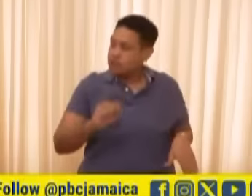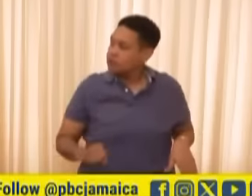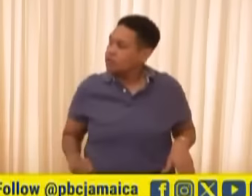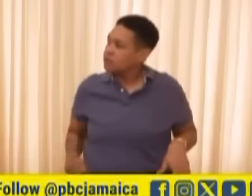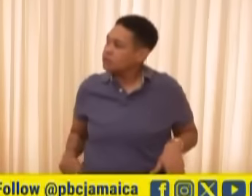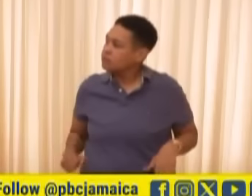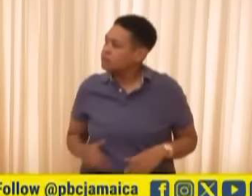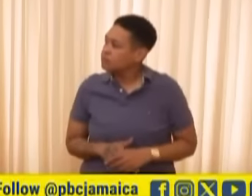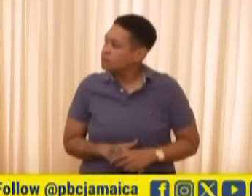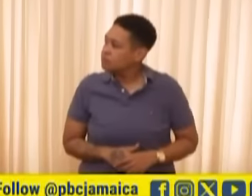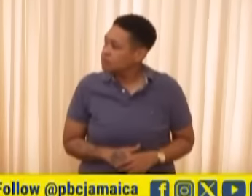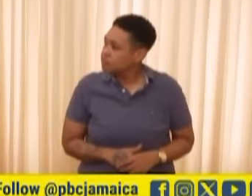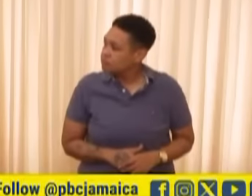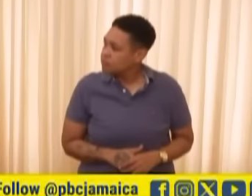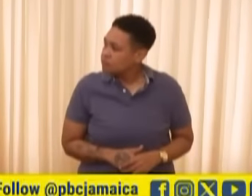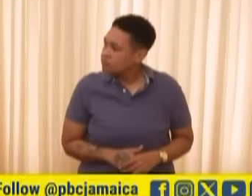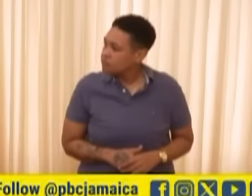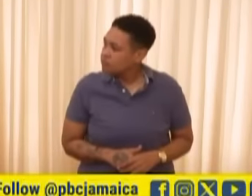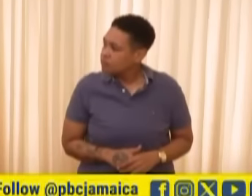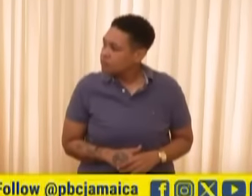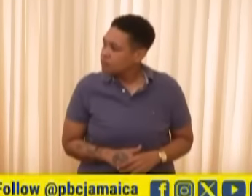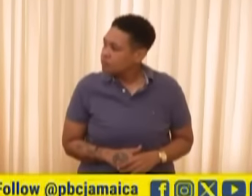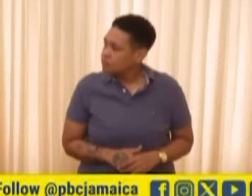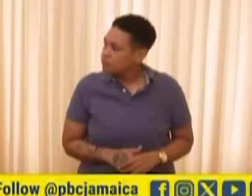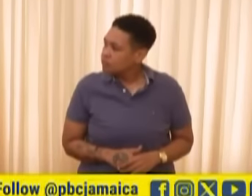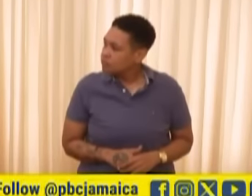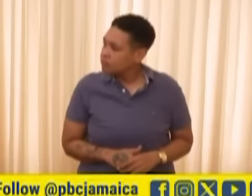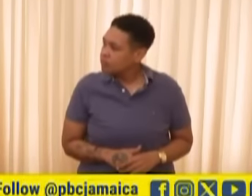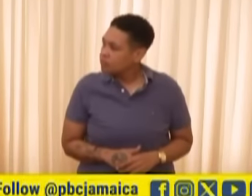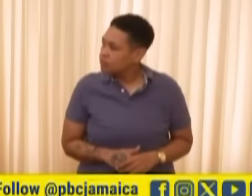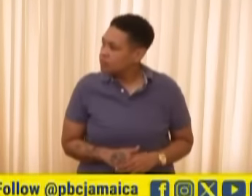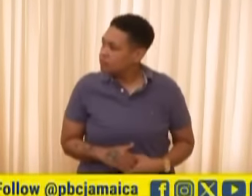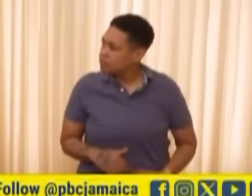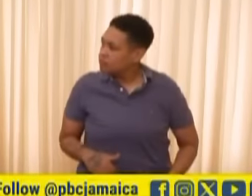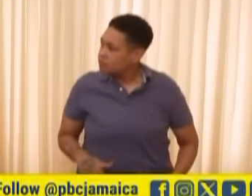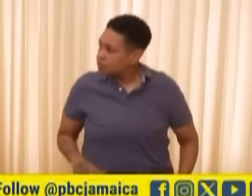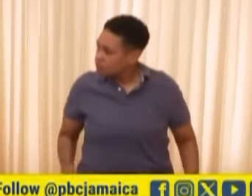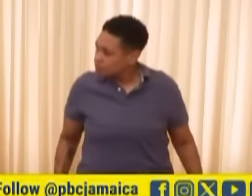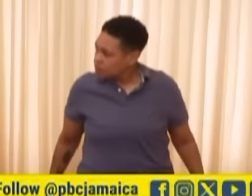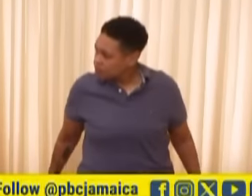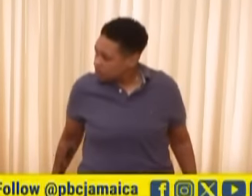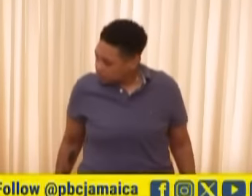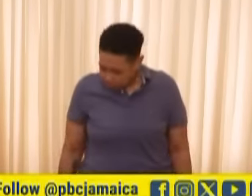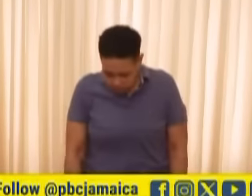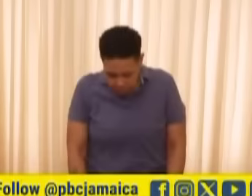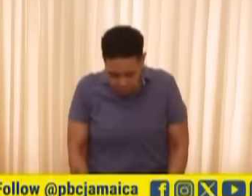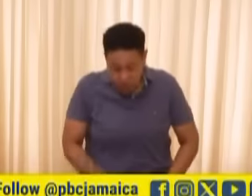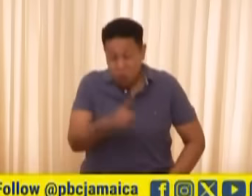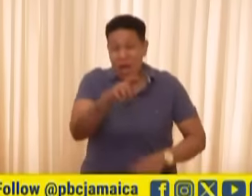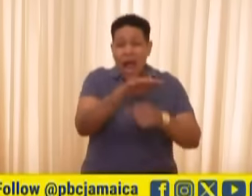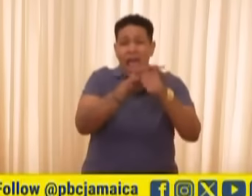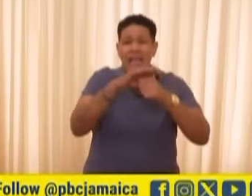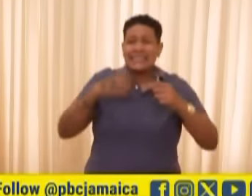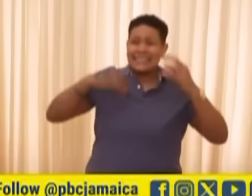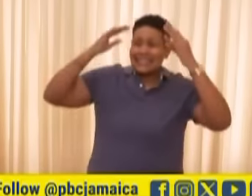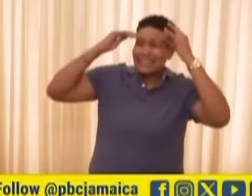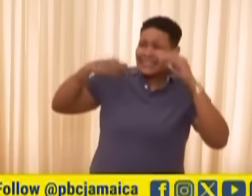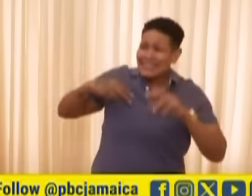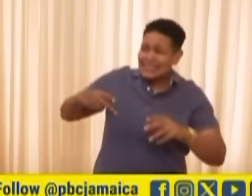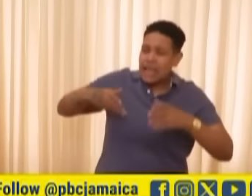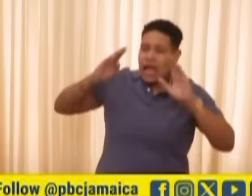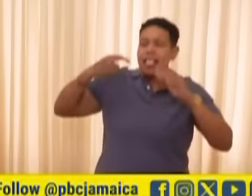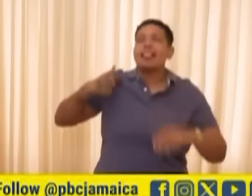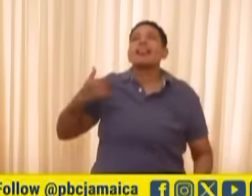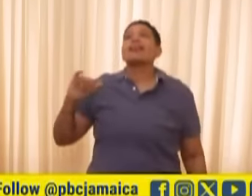And one of the areas of concerns that has been brought to my attention, and I